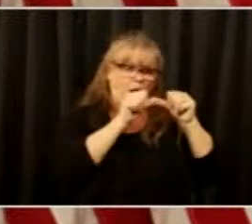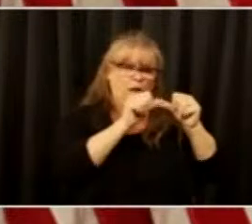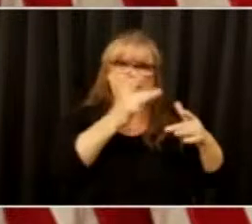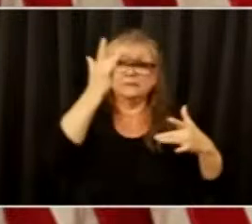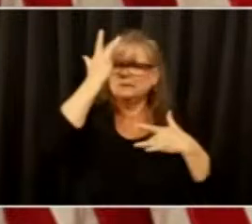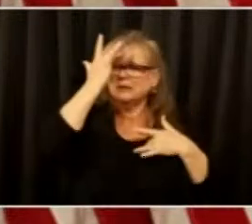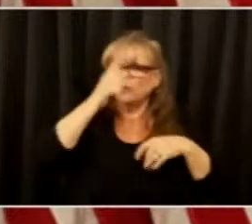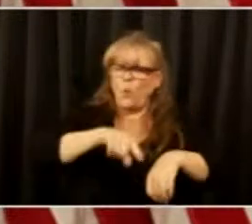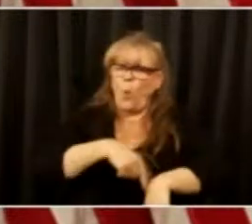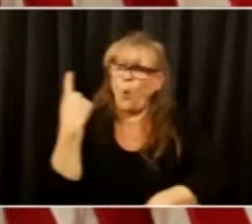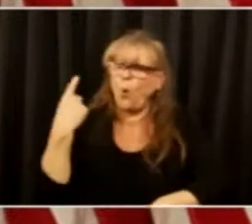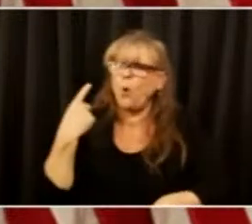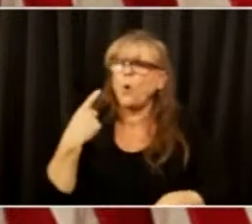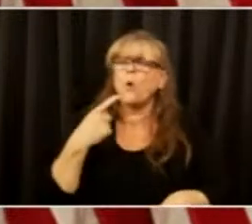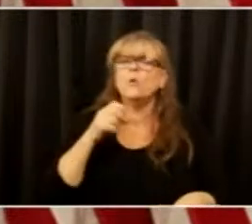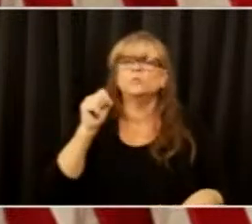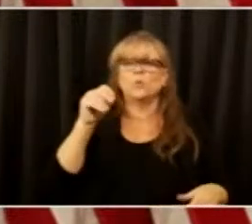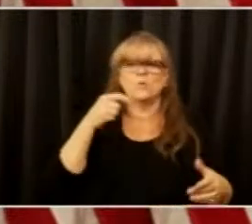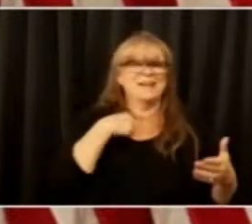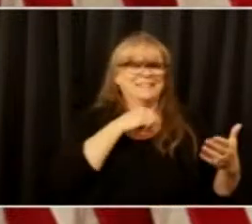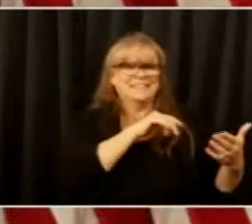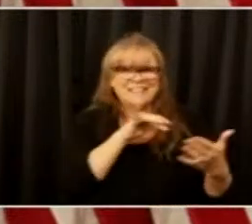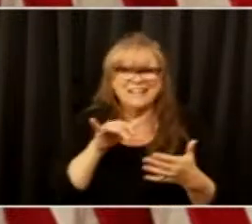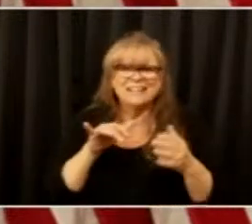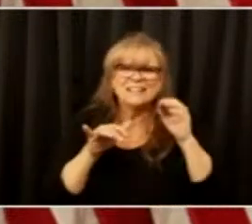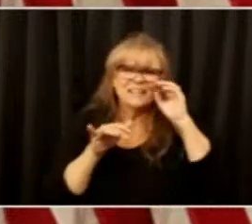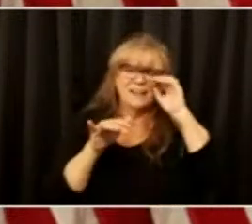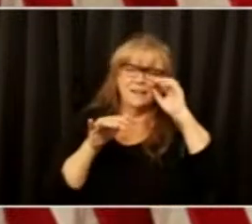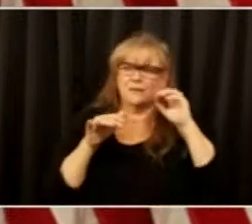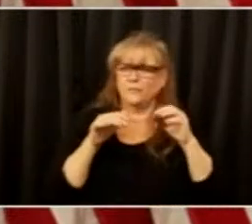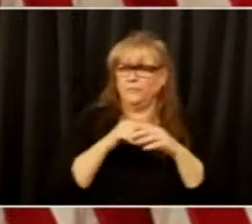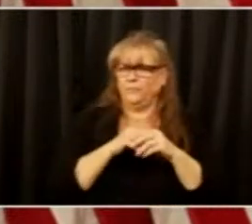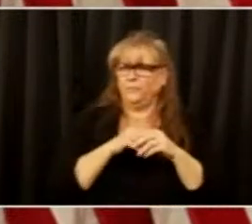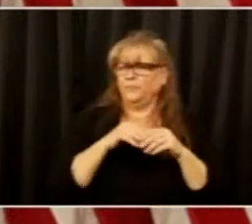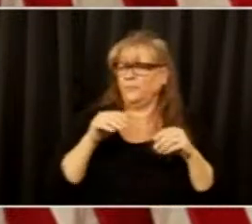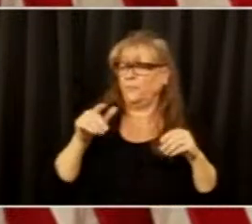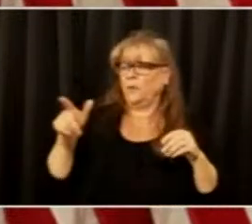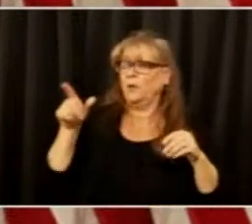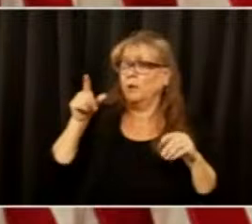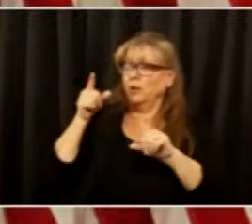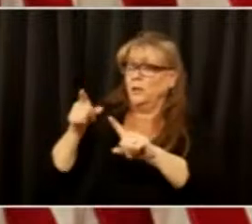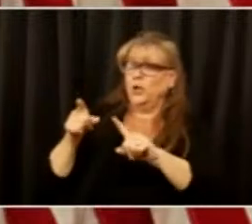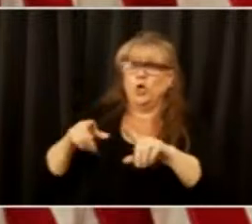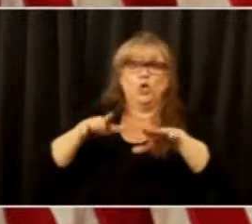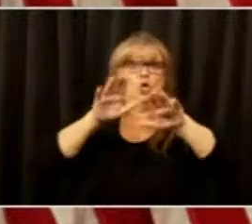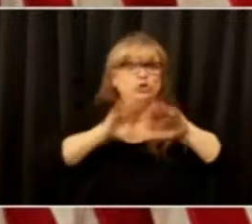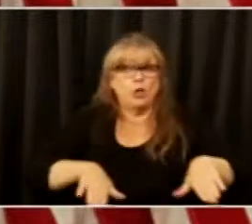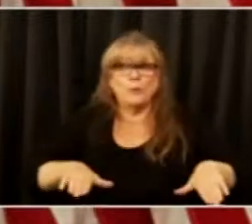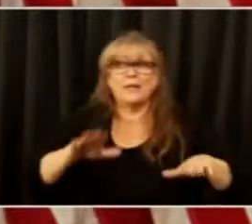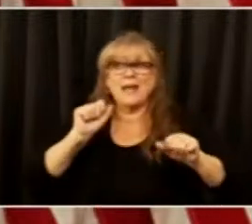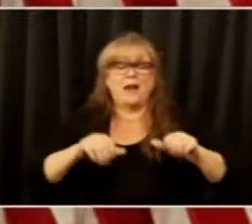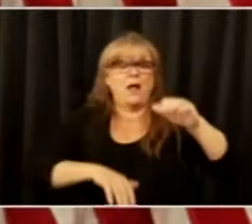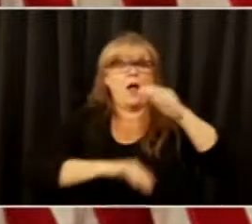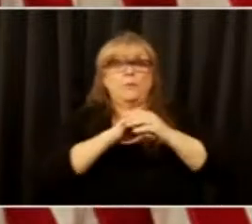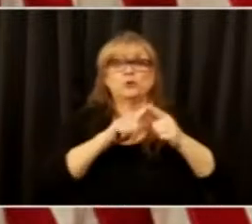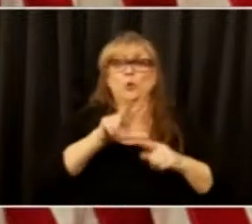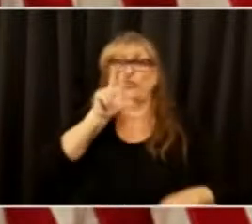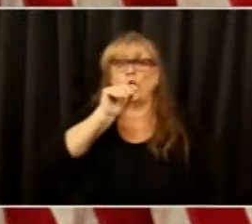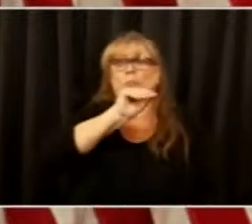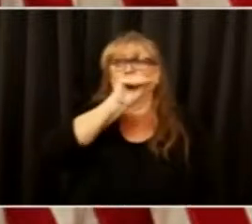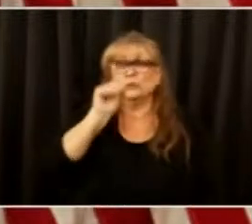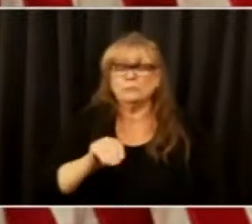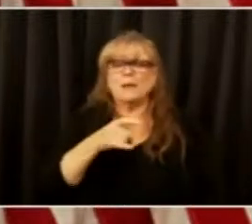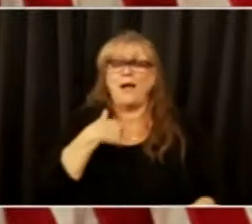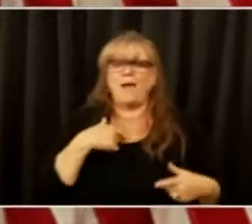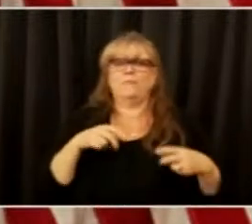the studies that are coming out now, anywhere from 10 to 30% of kids can also have some of these long-term sequelae. So I think that's a really important